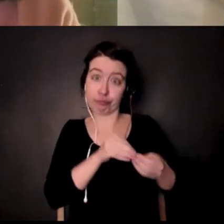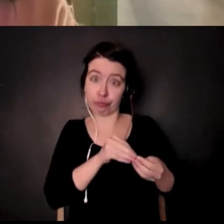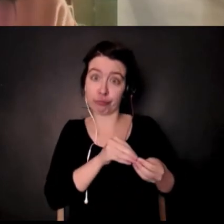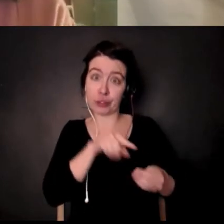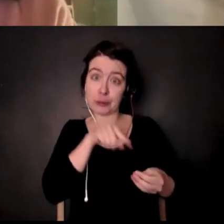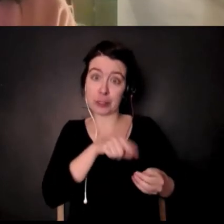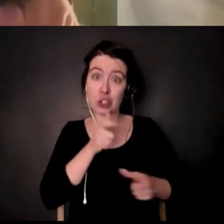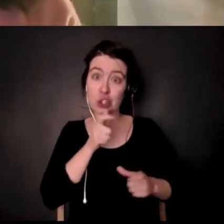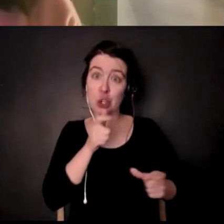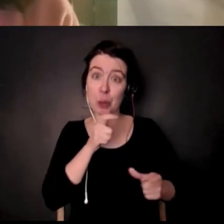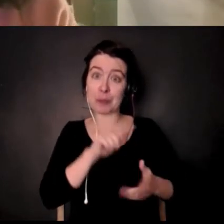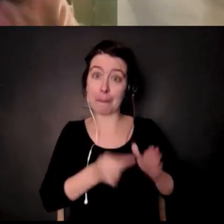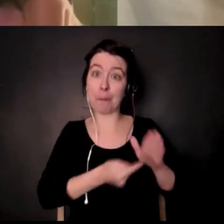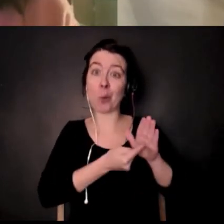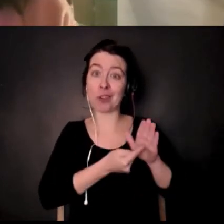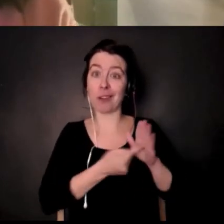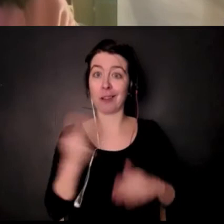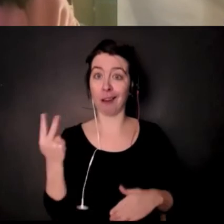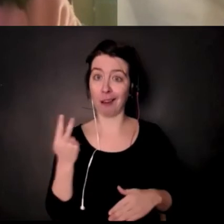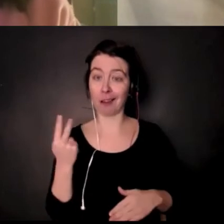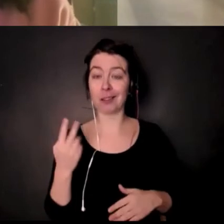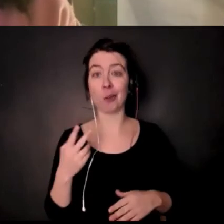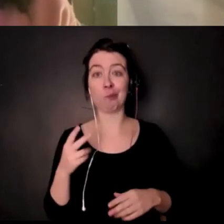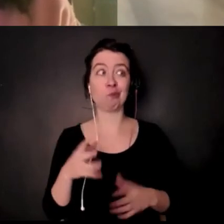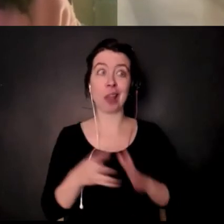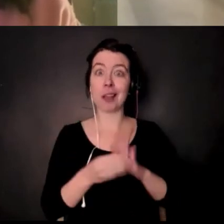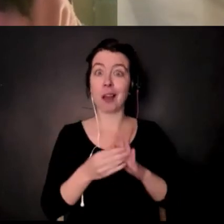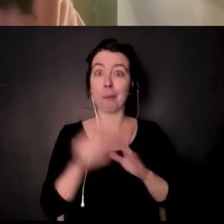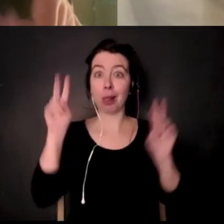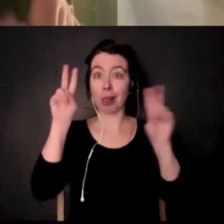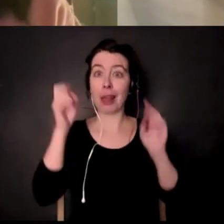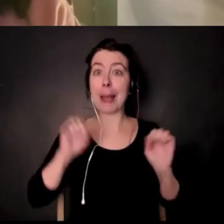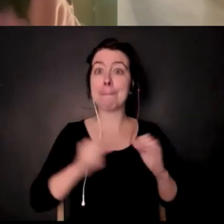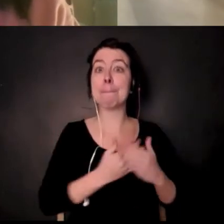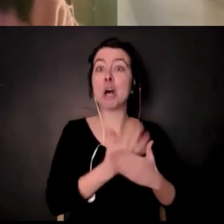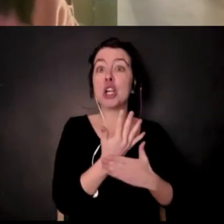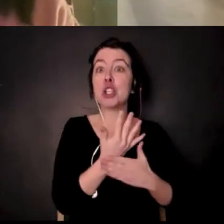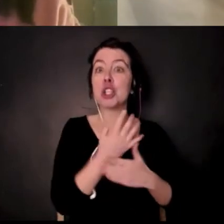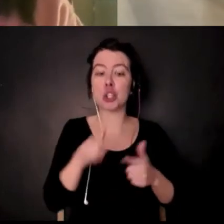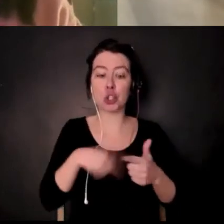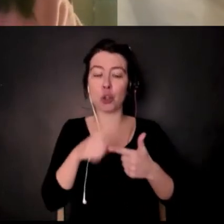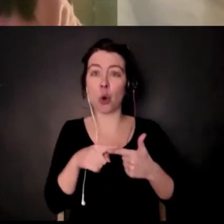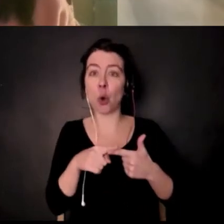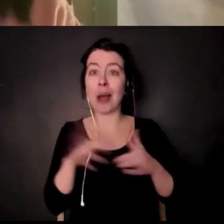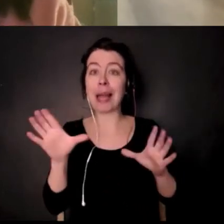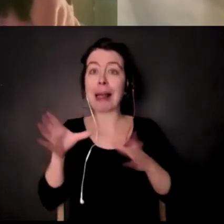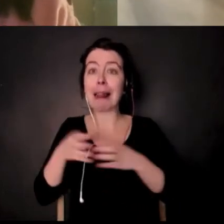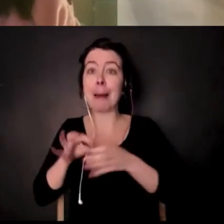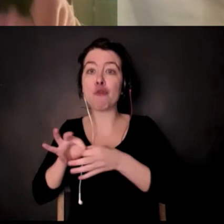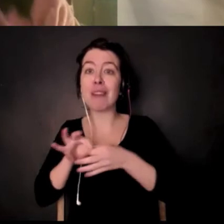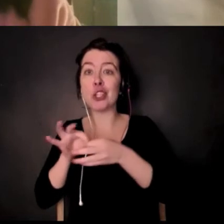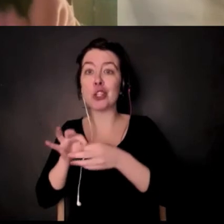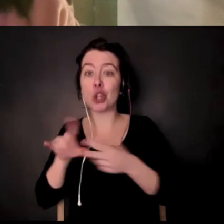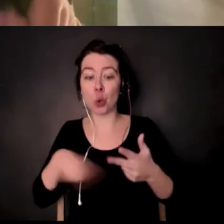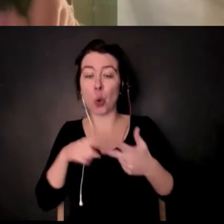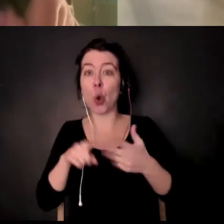to us. So things like, as you mentioned, emergence, or collaboration, or organicism,